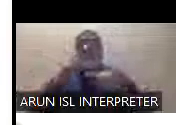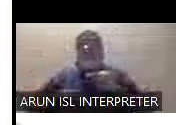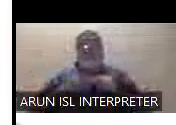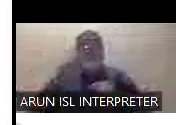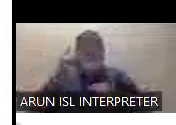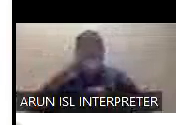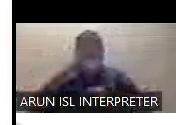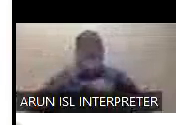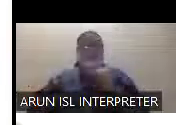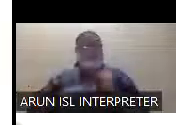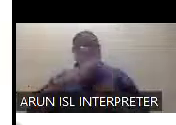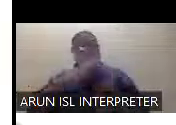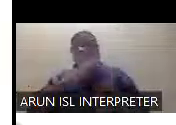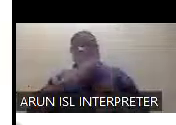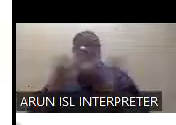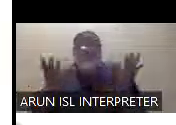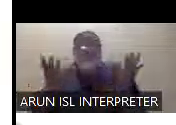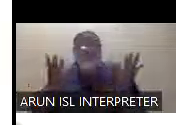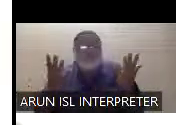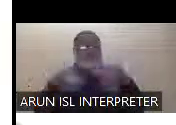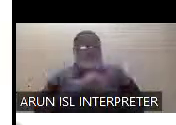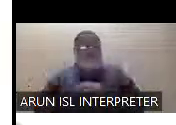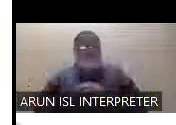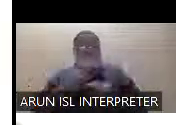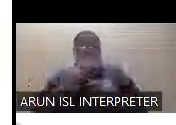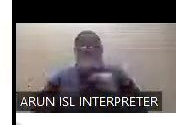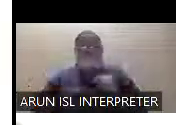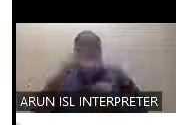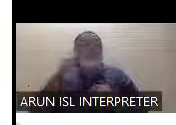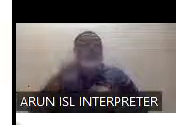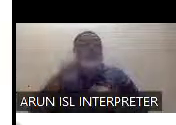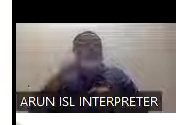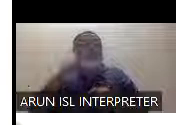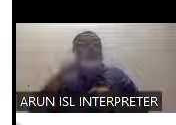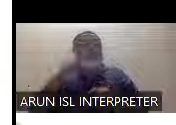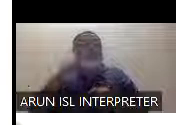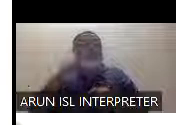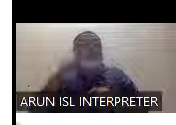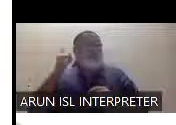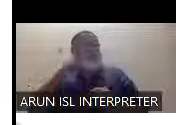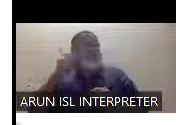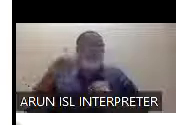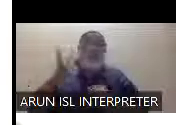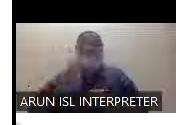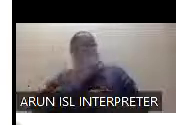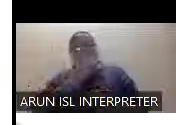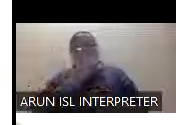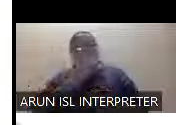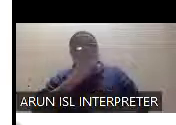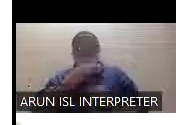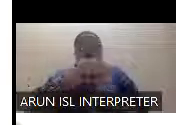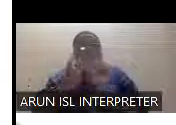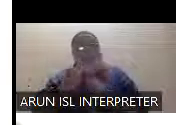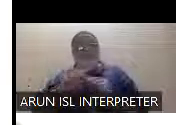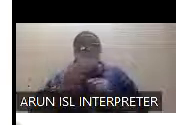able to speak. So that's one. And somebody who cannot hear also. So both parts of it has to be taken into account. And visual